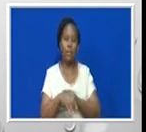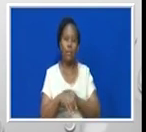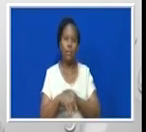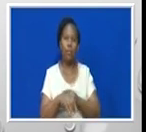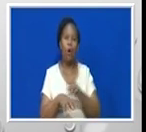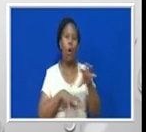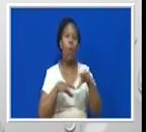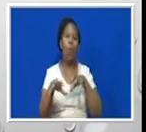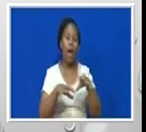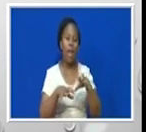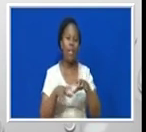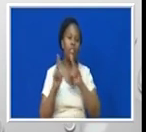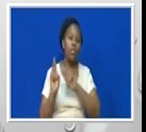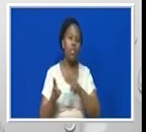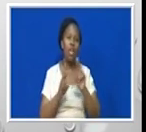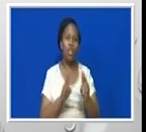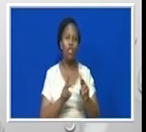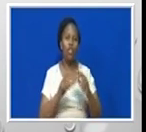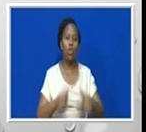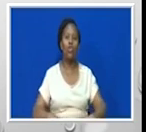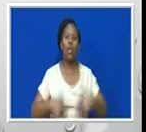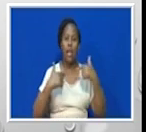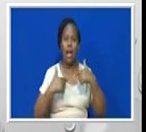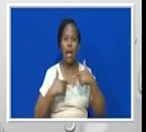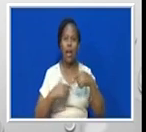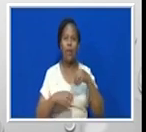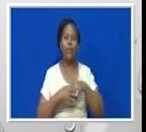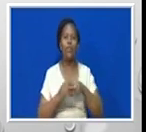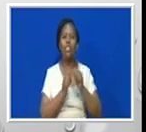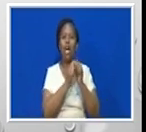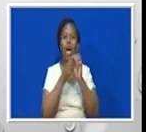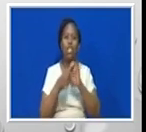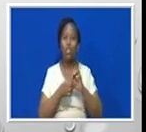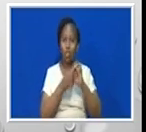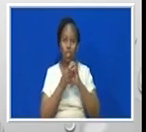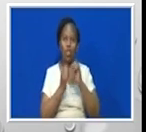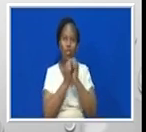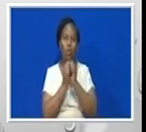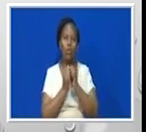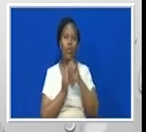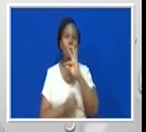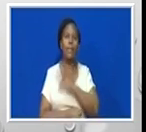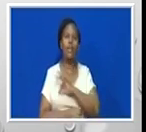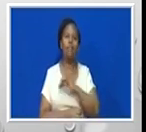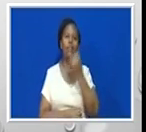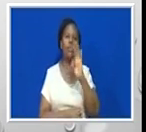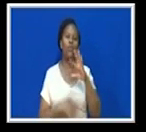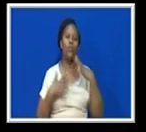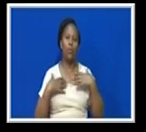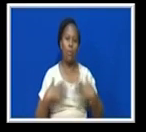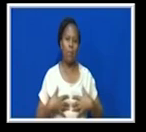wild or natural state to life in close association with and to the benefit of human